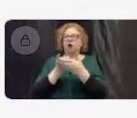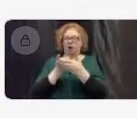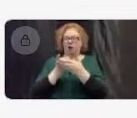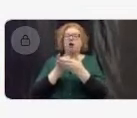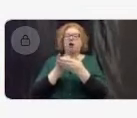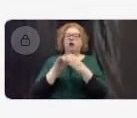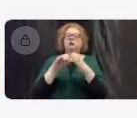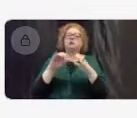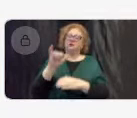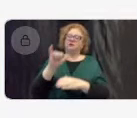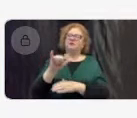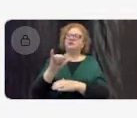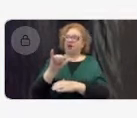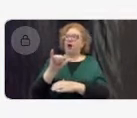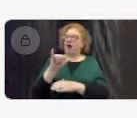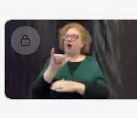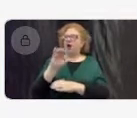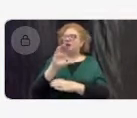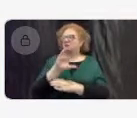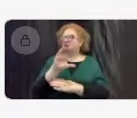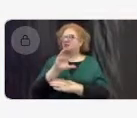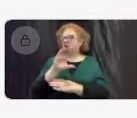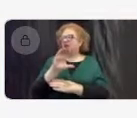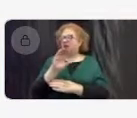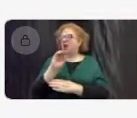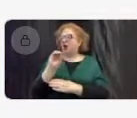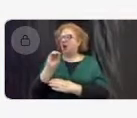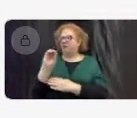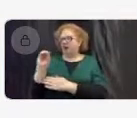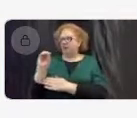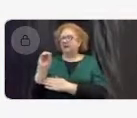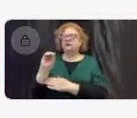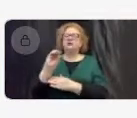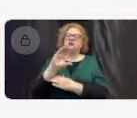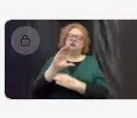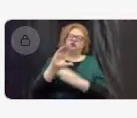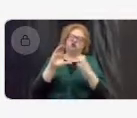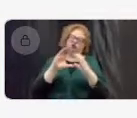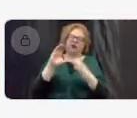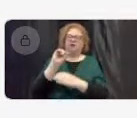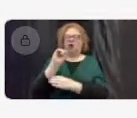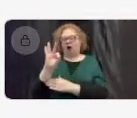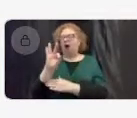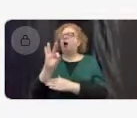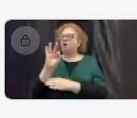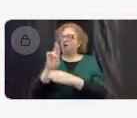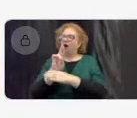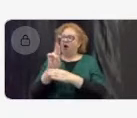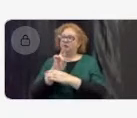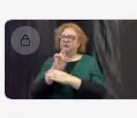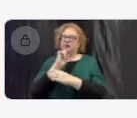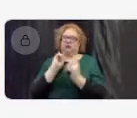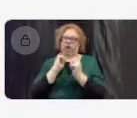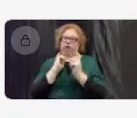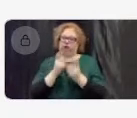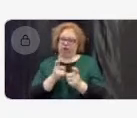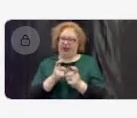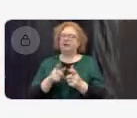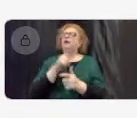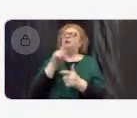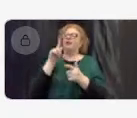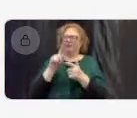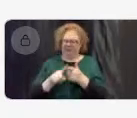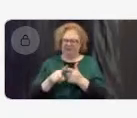is granted for a structure, then there would be the time to